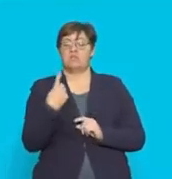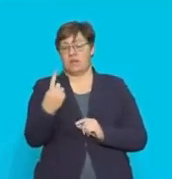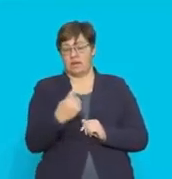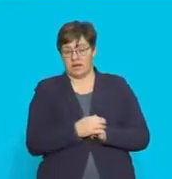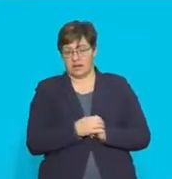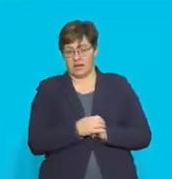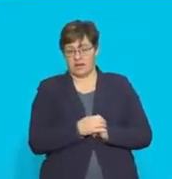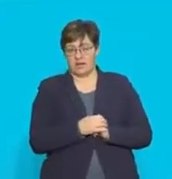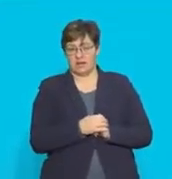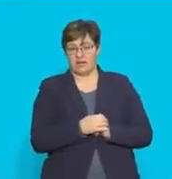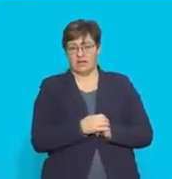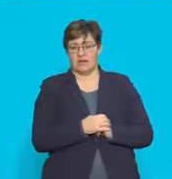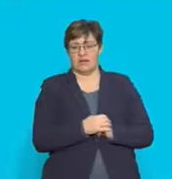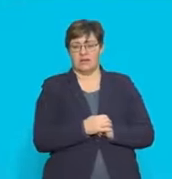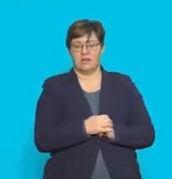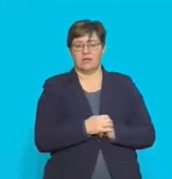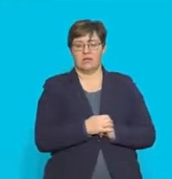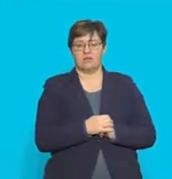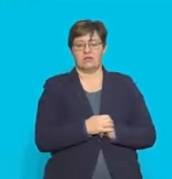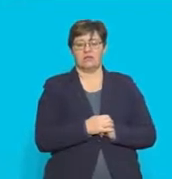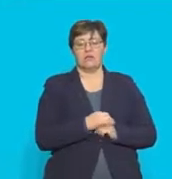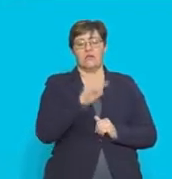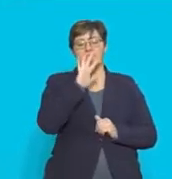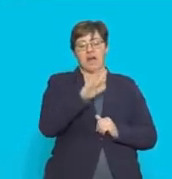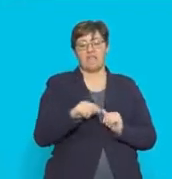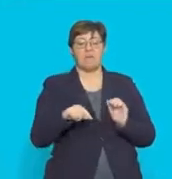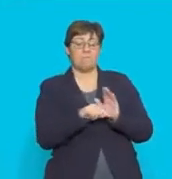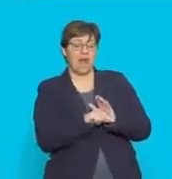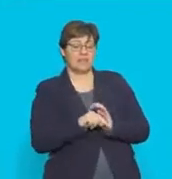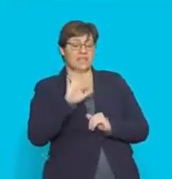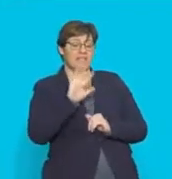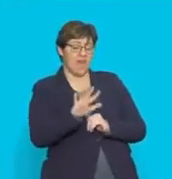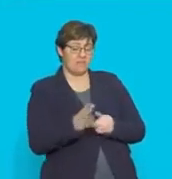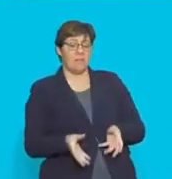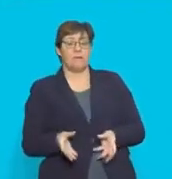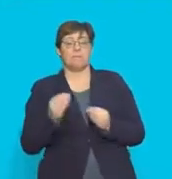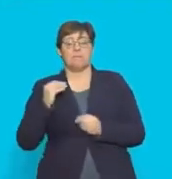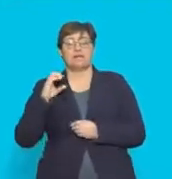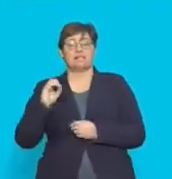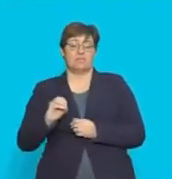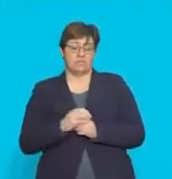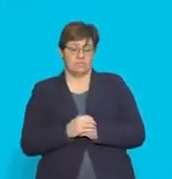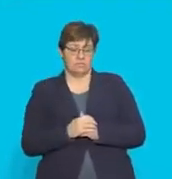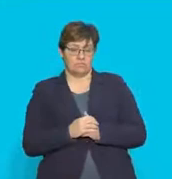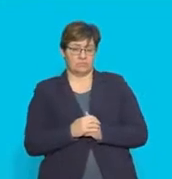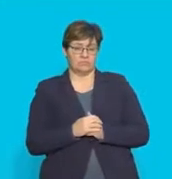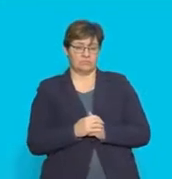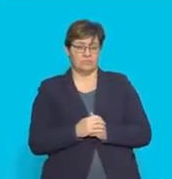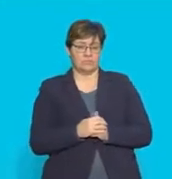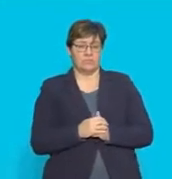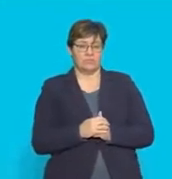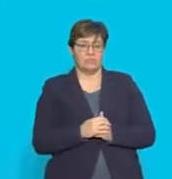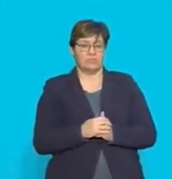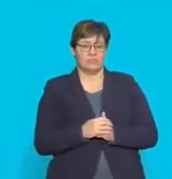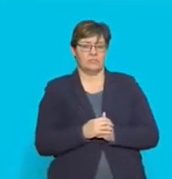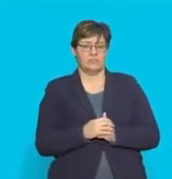say 5 minus 5, this gives me a 0, right? So now do you see, as